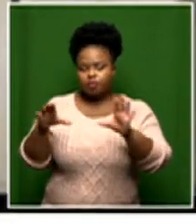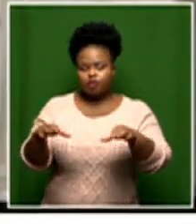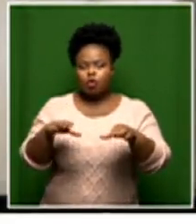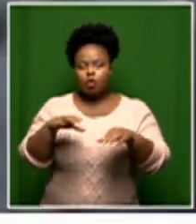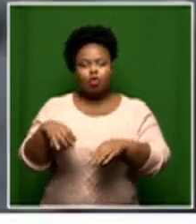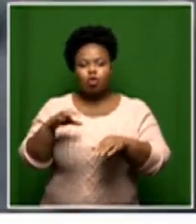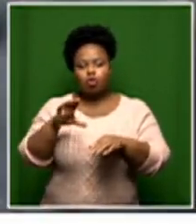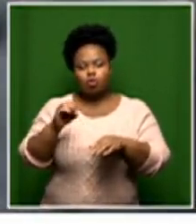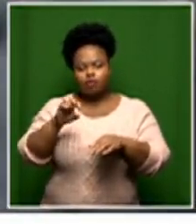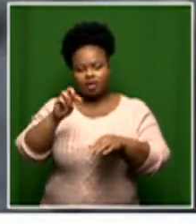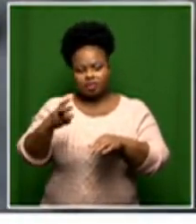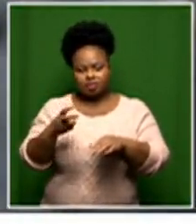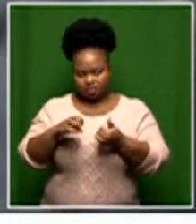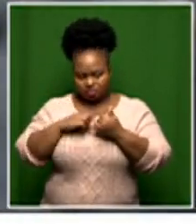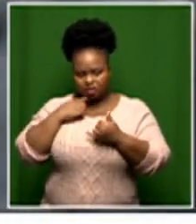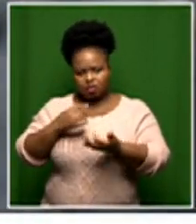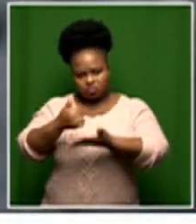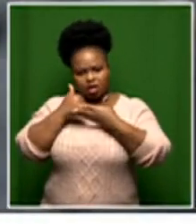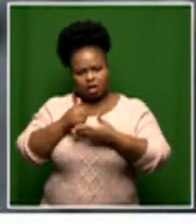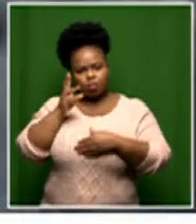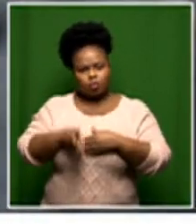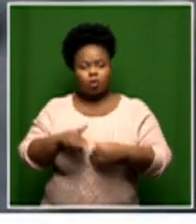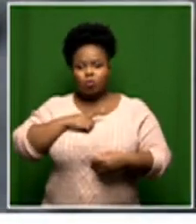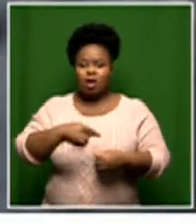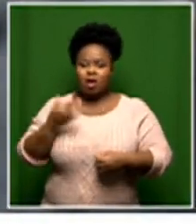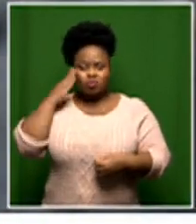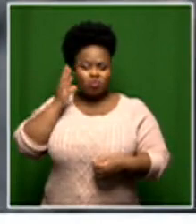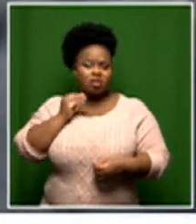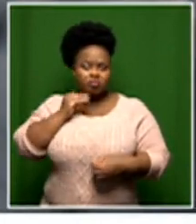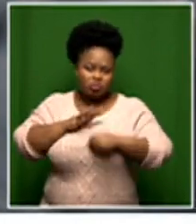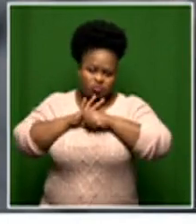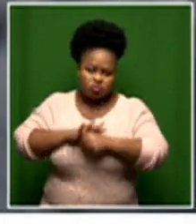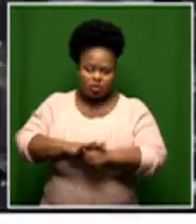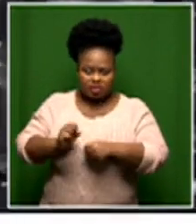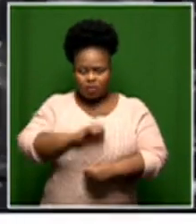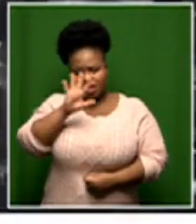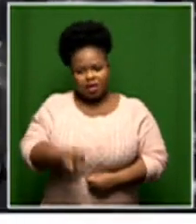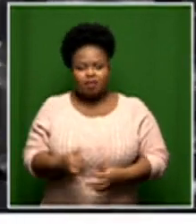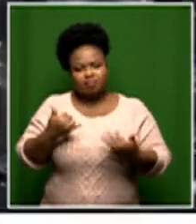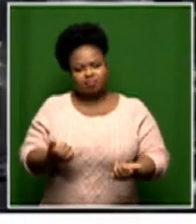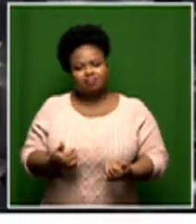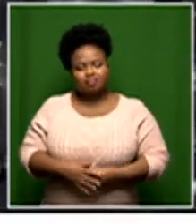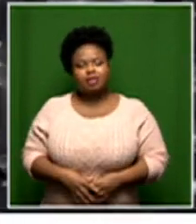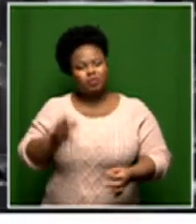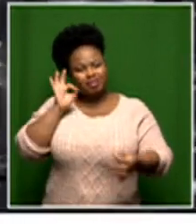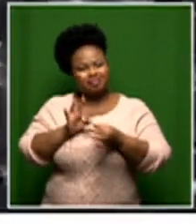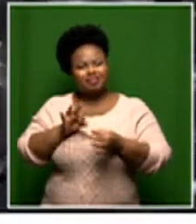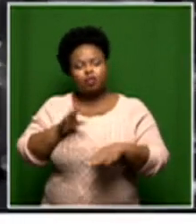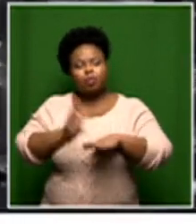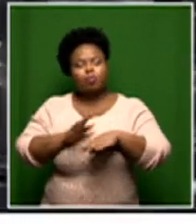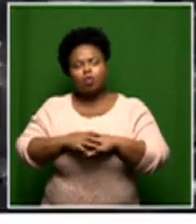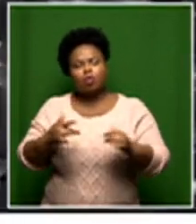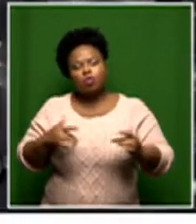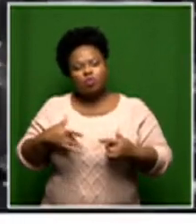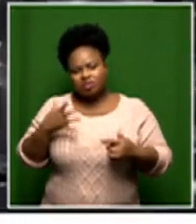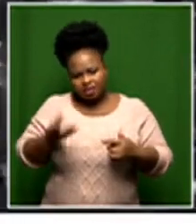doing everything to try and help us to prioritize because of the pressure that they see South Africa is at, and in particular the concern that